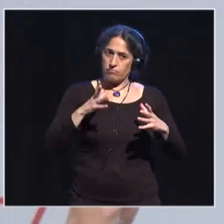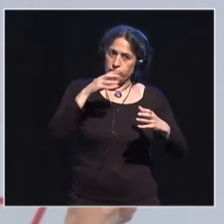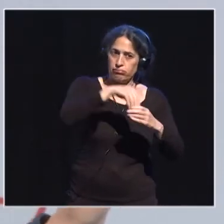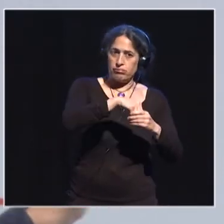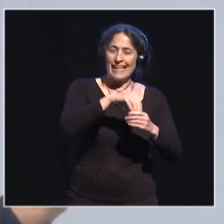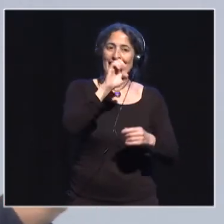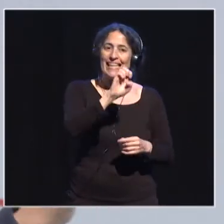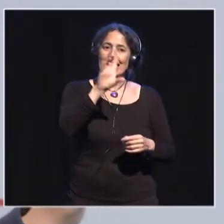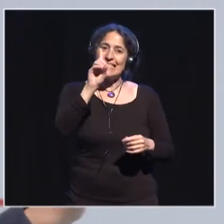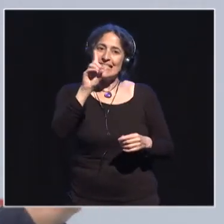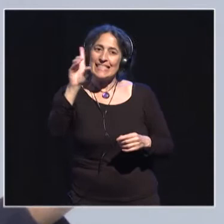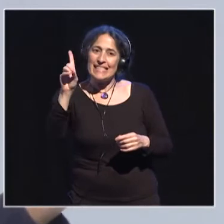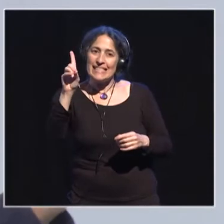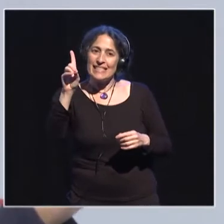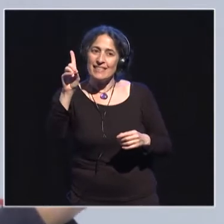read it as